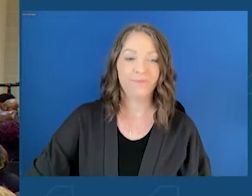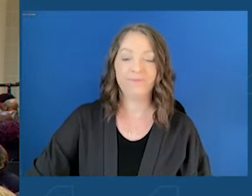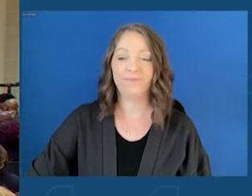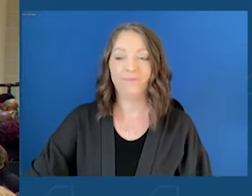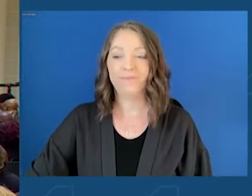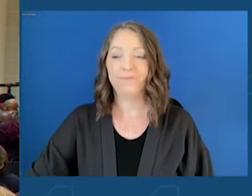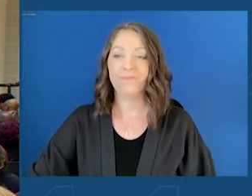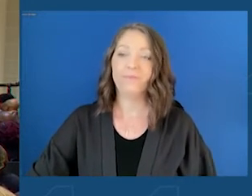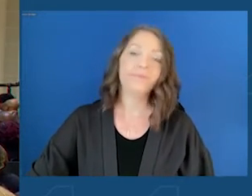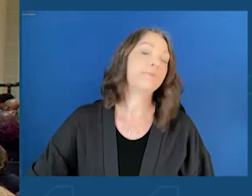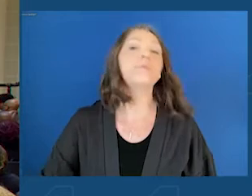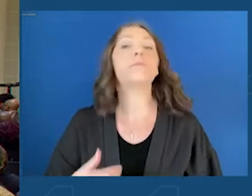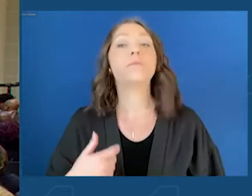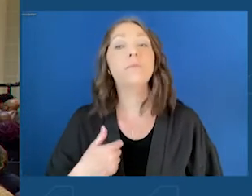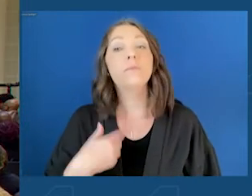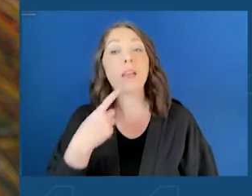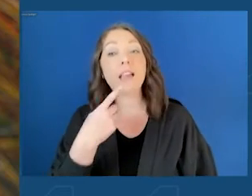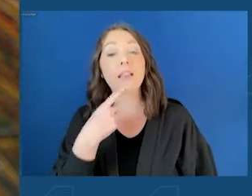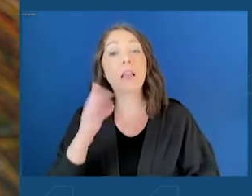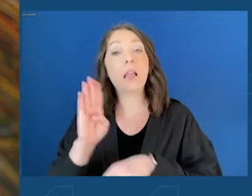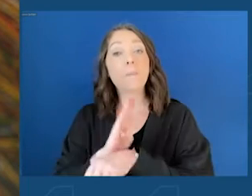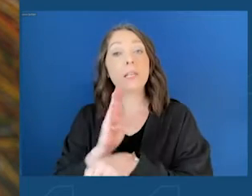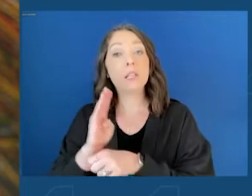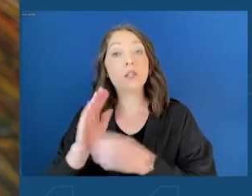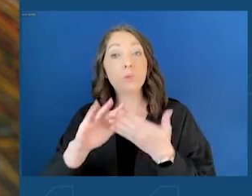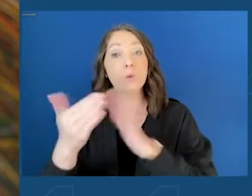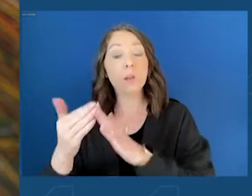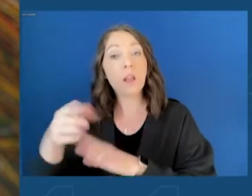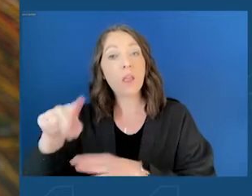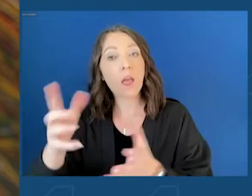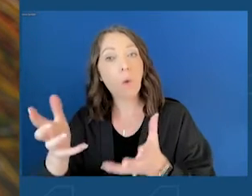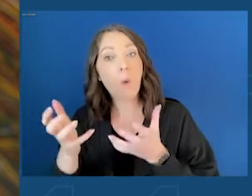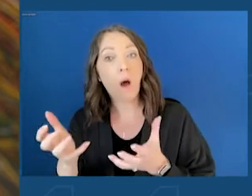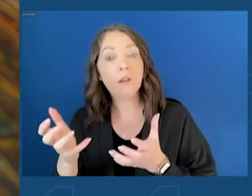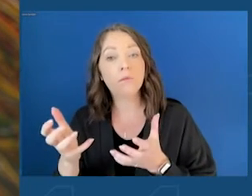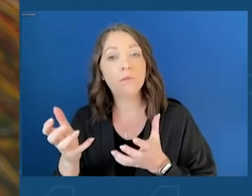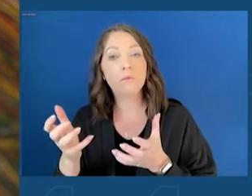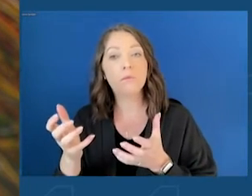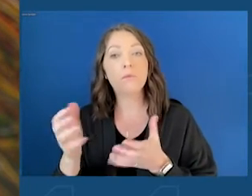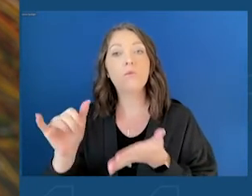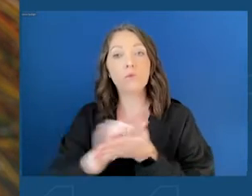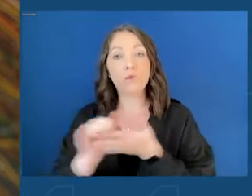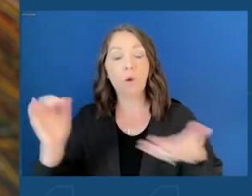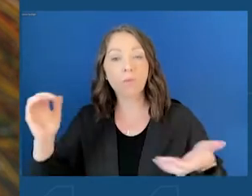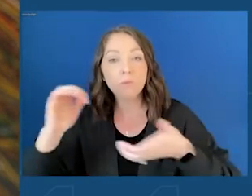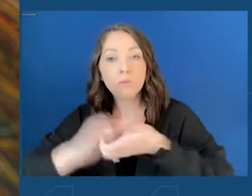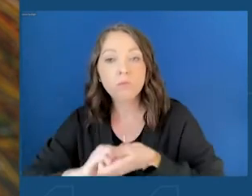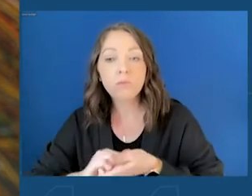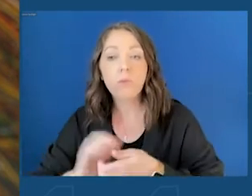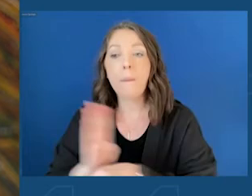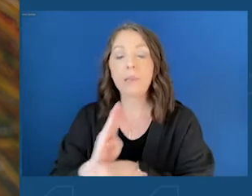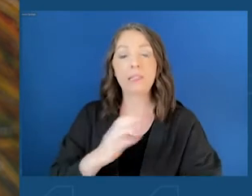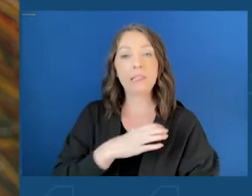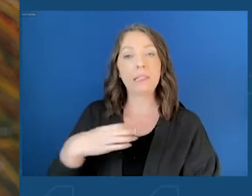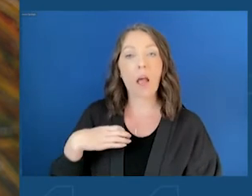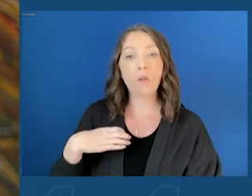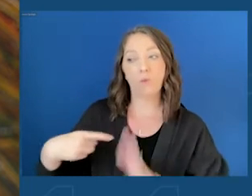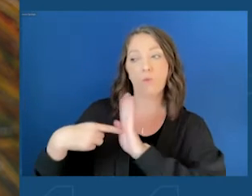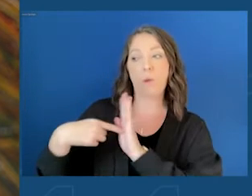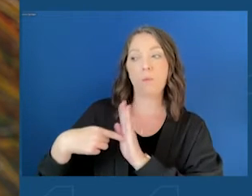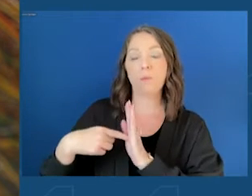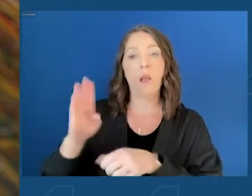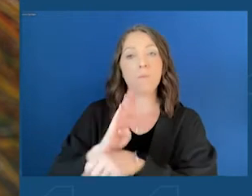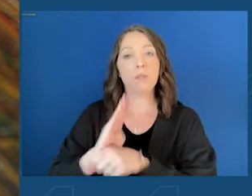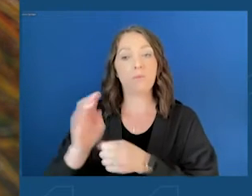as I said, the business community wants this. The Partnership of New York, the Business Council of New York, representing businesses all over New York State,